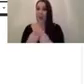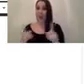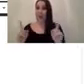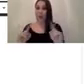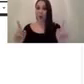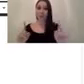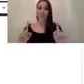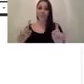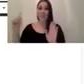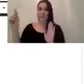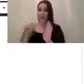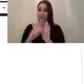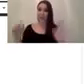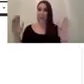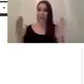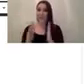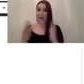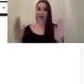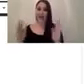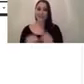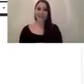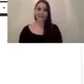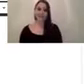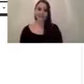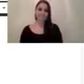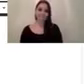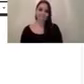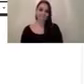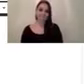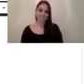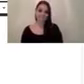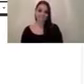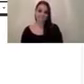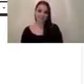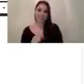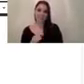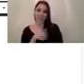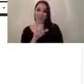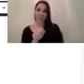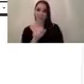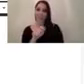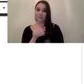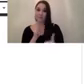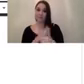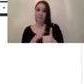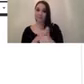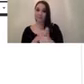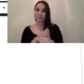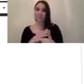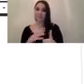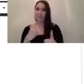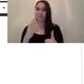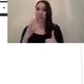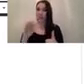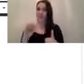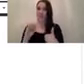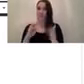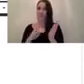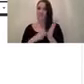having a 40 megapixel camera in a cell phone than having, for instance,